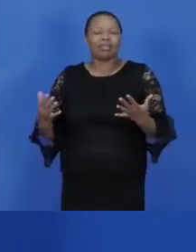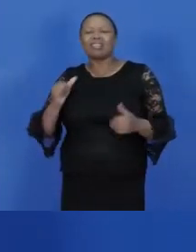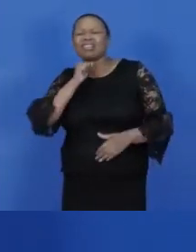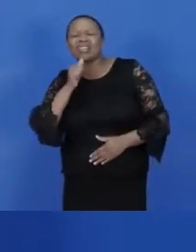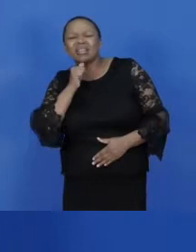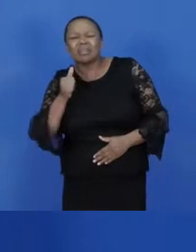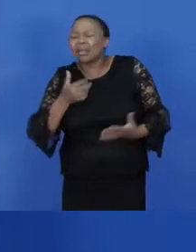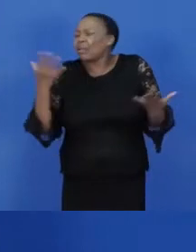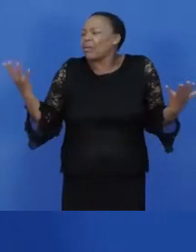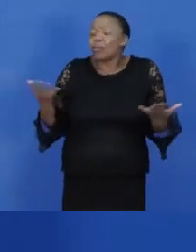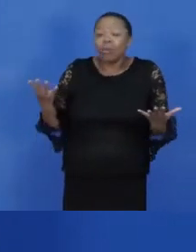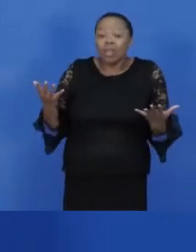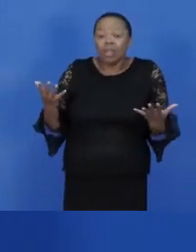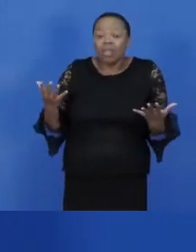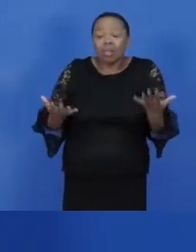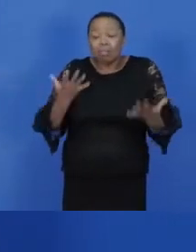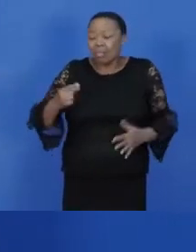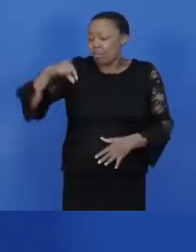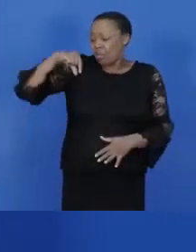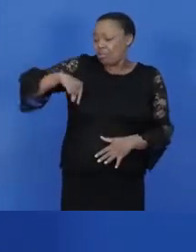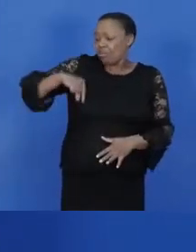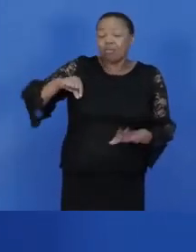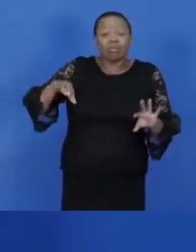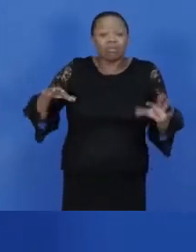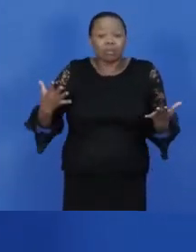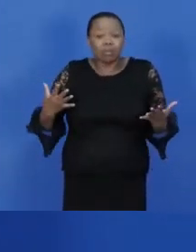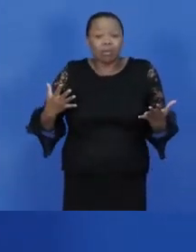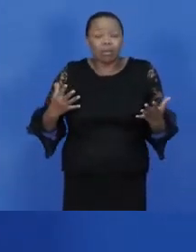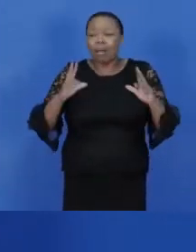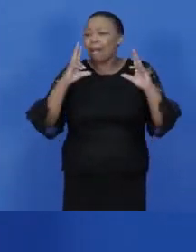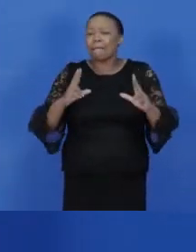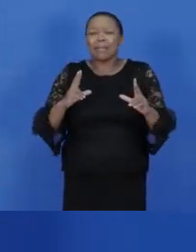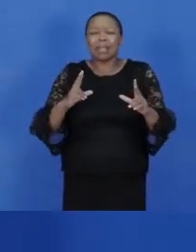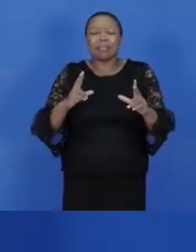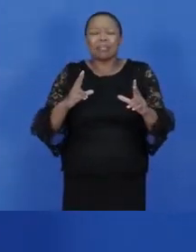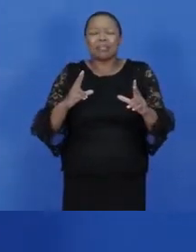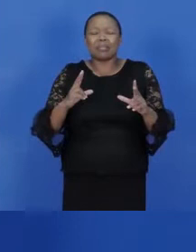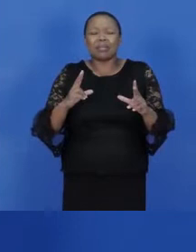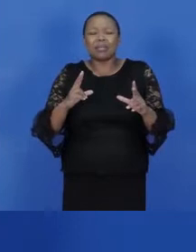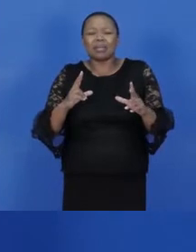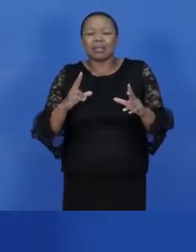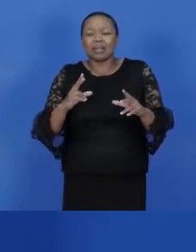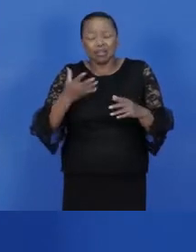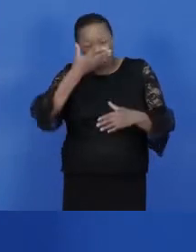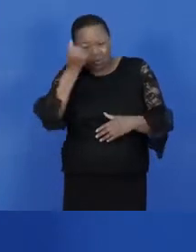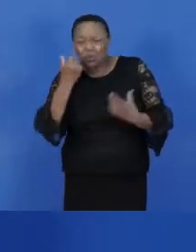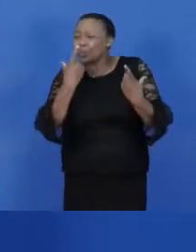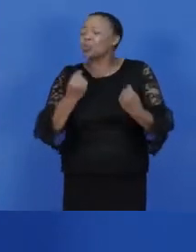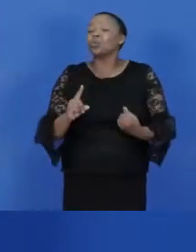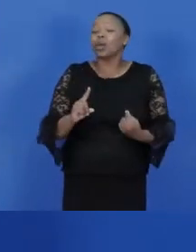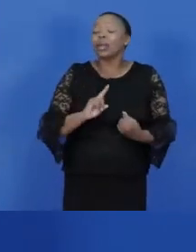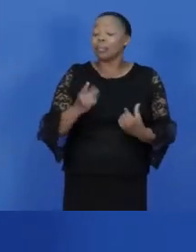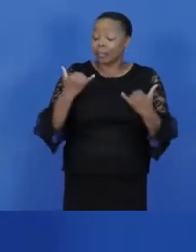now. Even those who cannot be able to get income, even those who are stuck at this particular time, not knowing what to